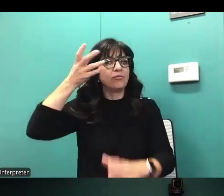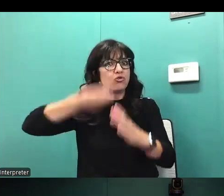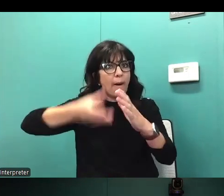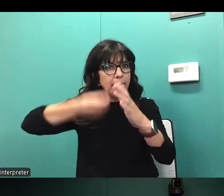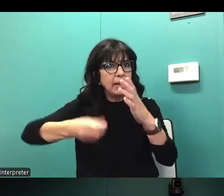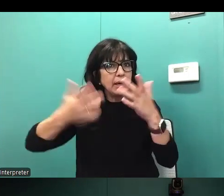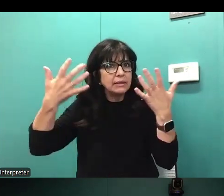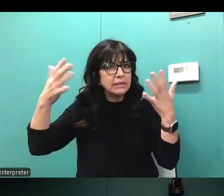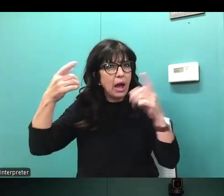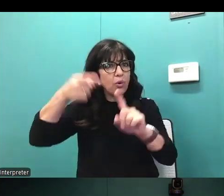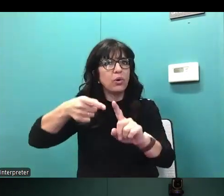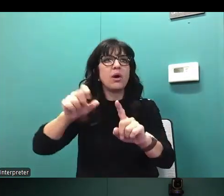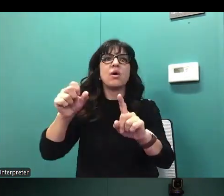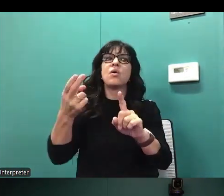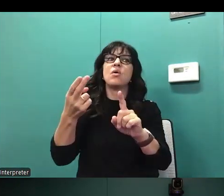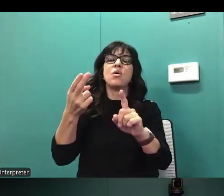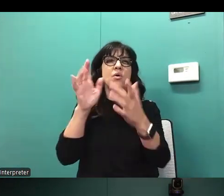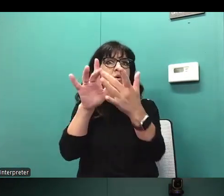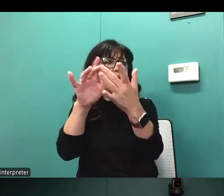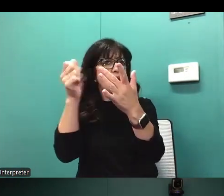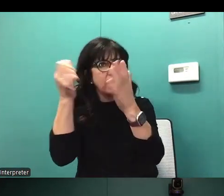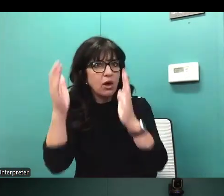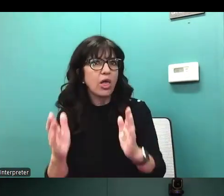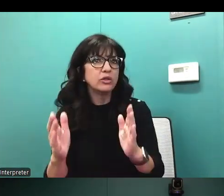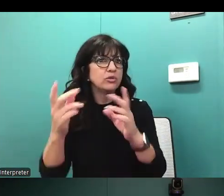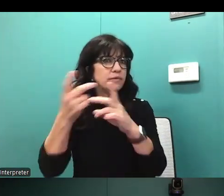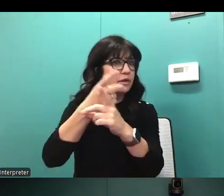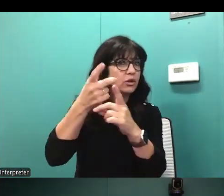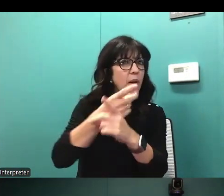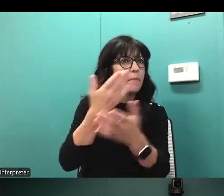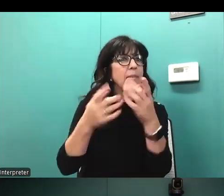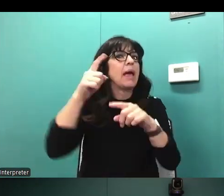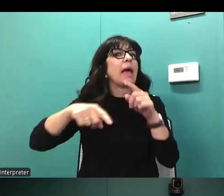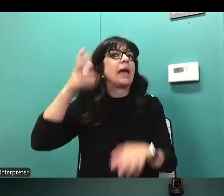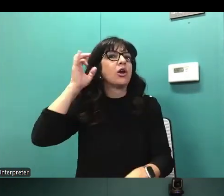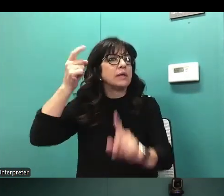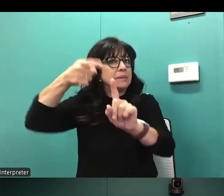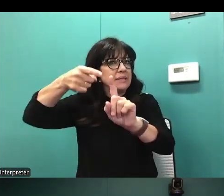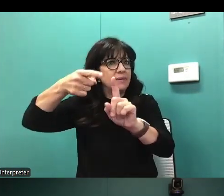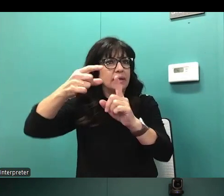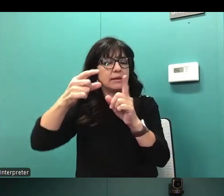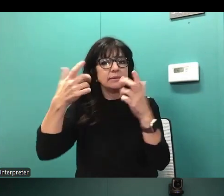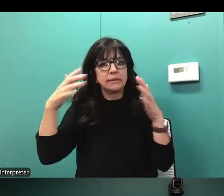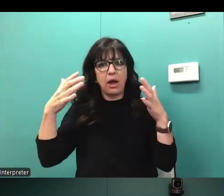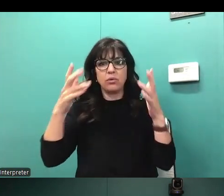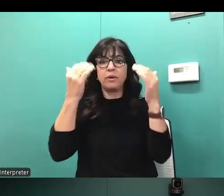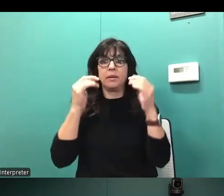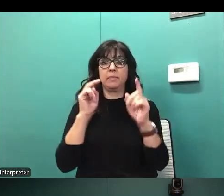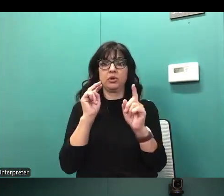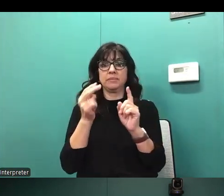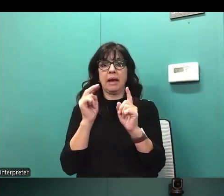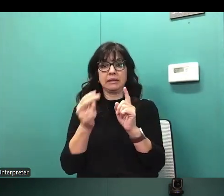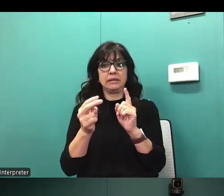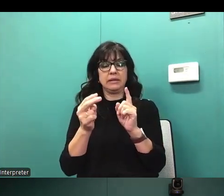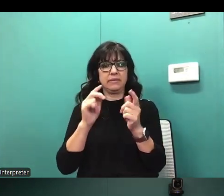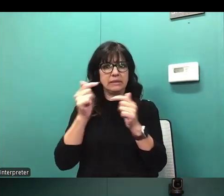like, maybe we need to like contact our audiologist because they might not be hearing that sound. Perspective taking, can they answer a question? Are they